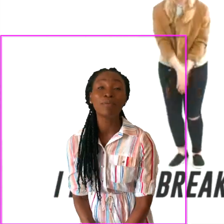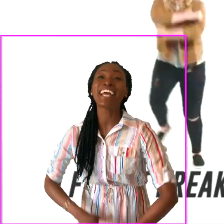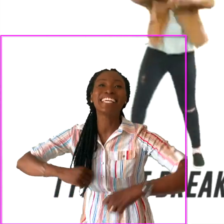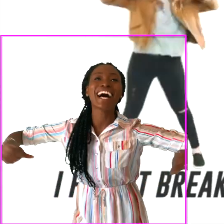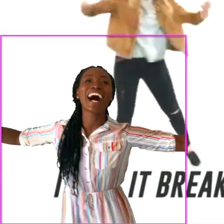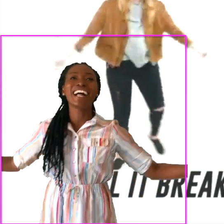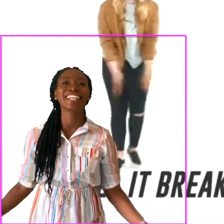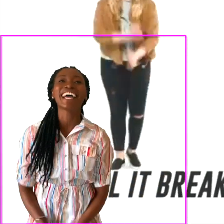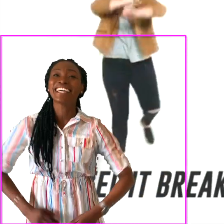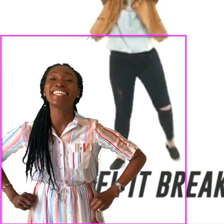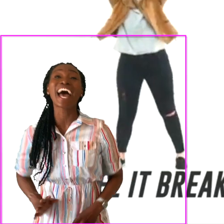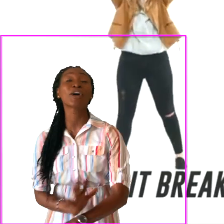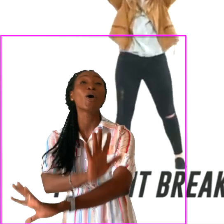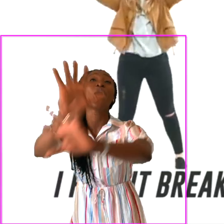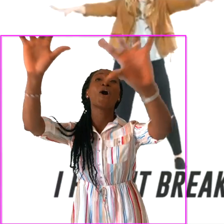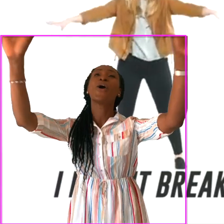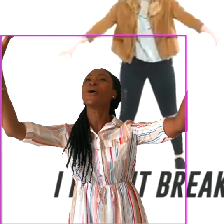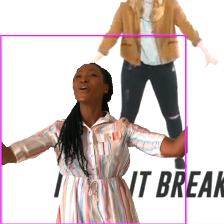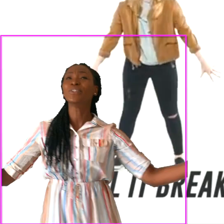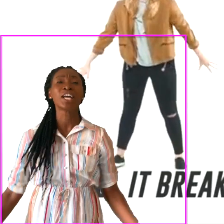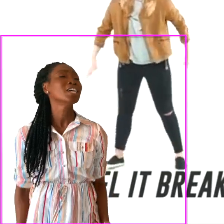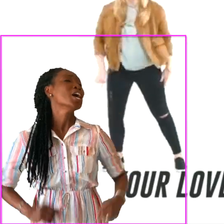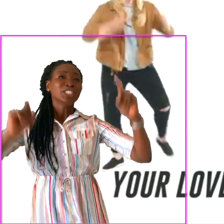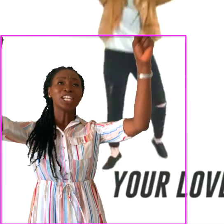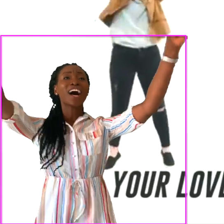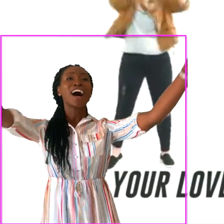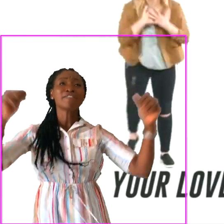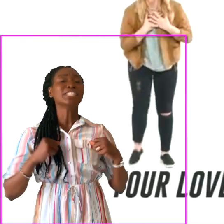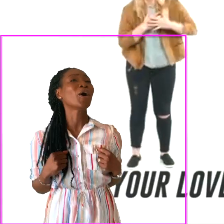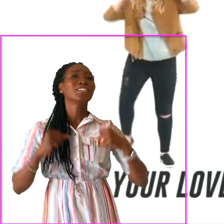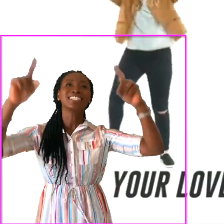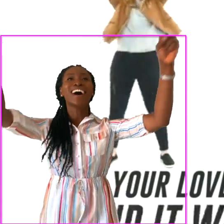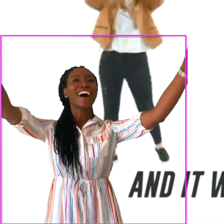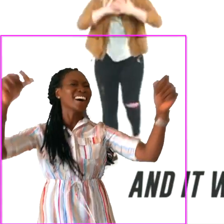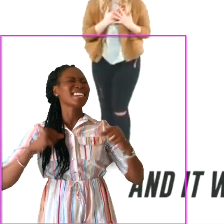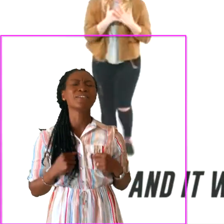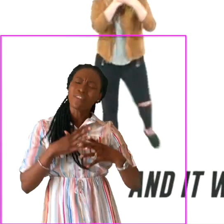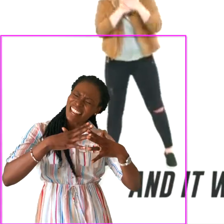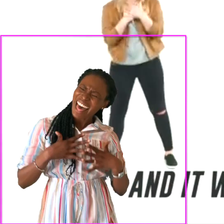Breaking up like a neck, oh. Your love is so